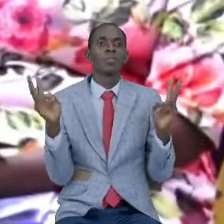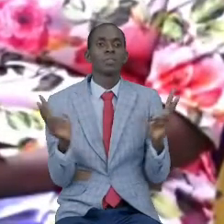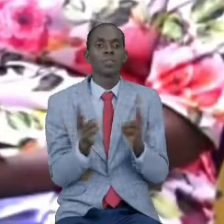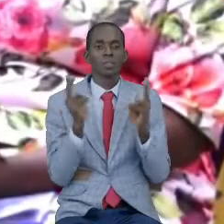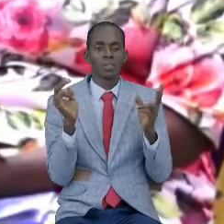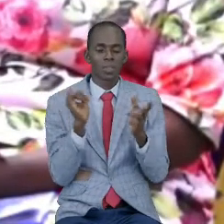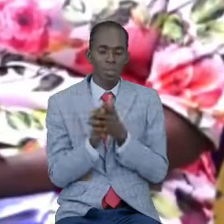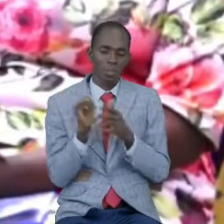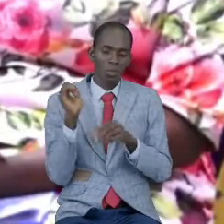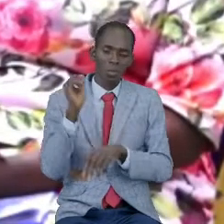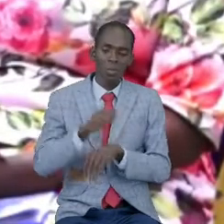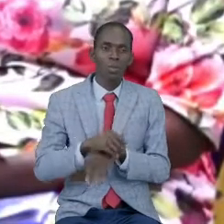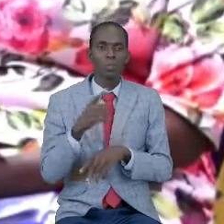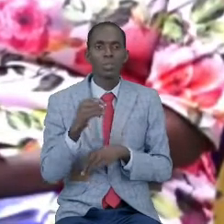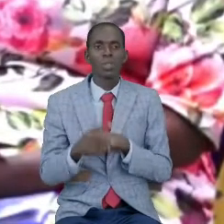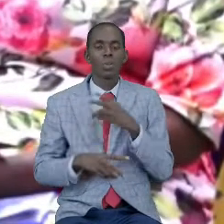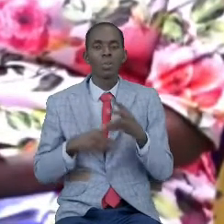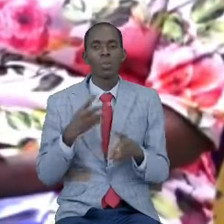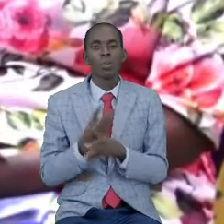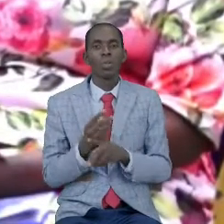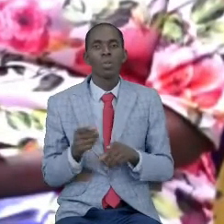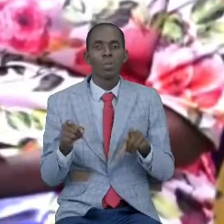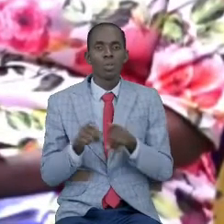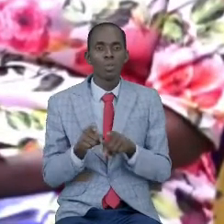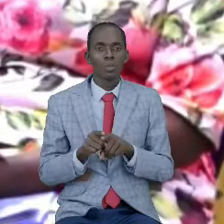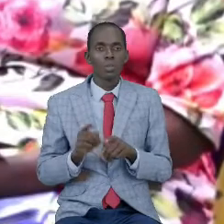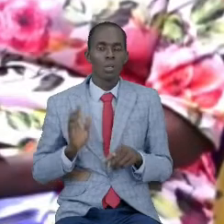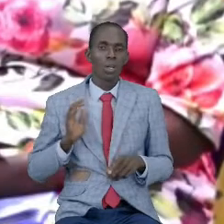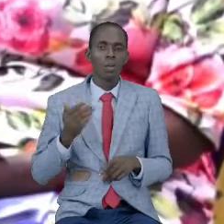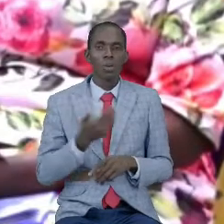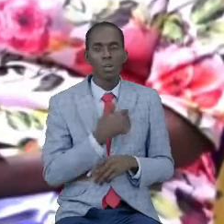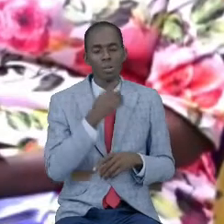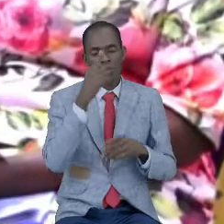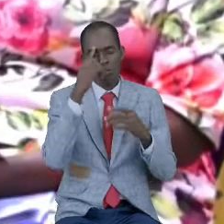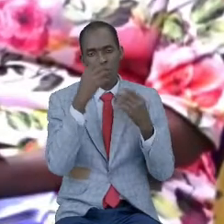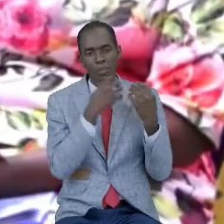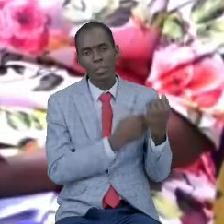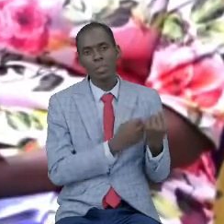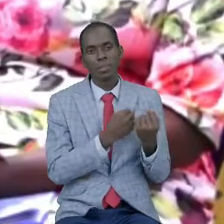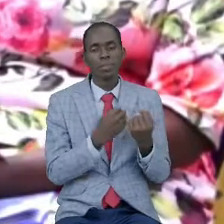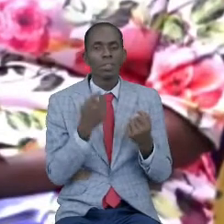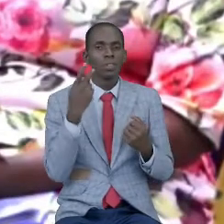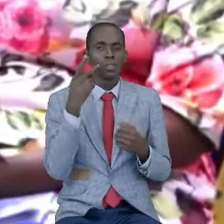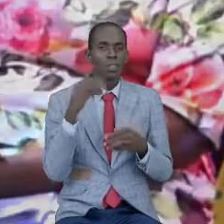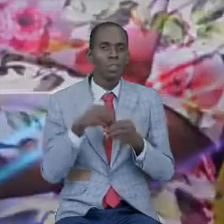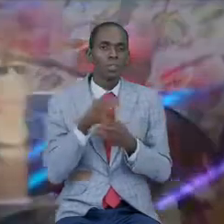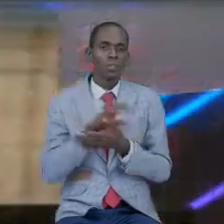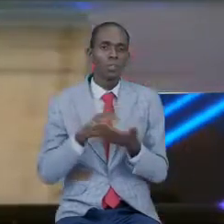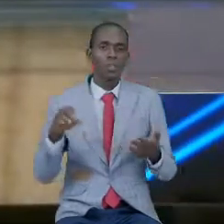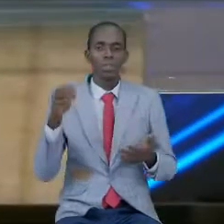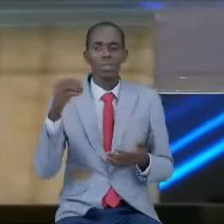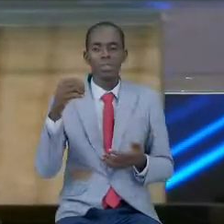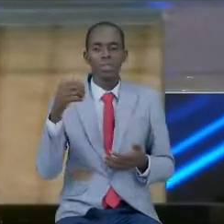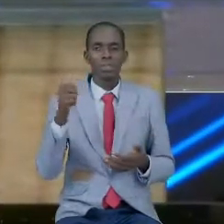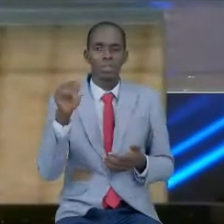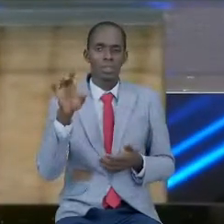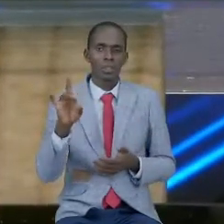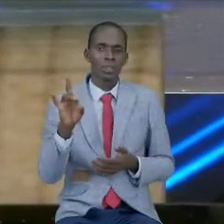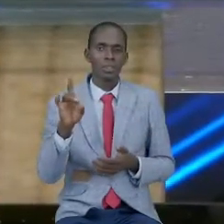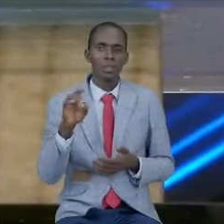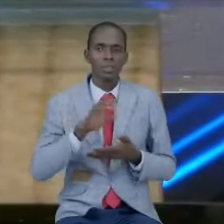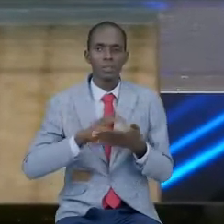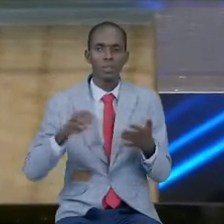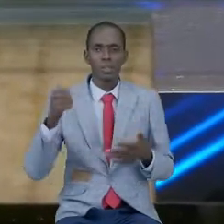that overcometh the world, even our faith. Verse 18. In verse